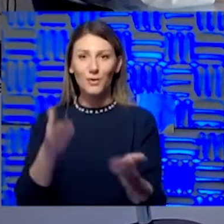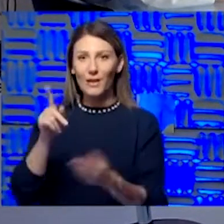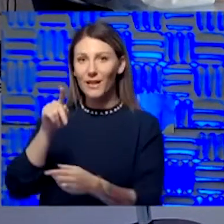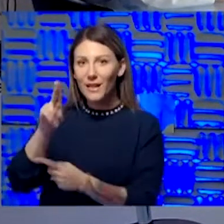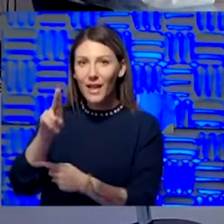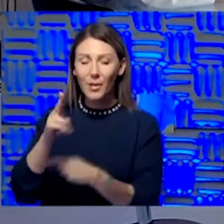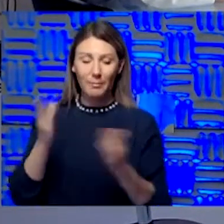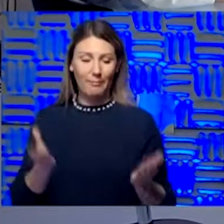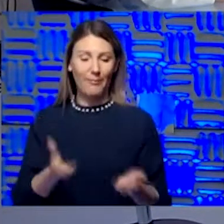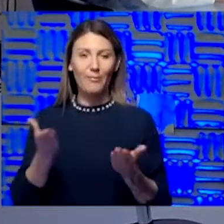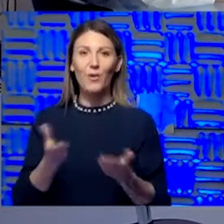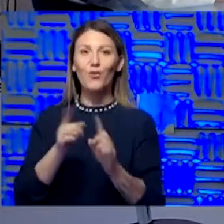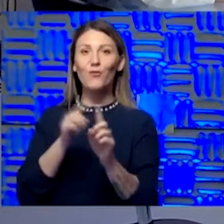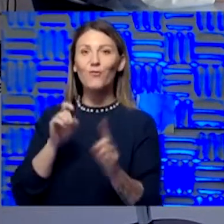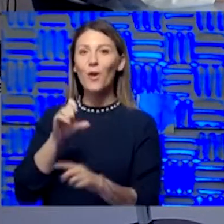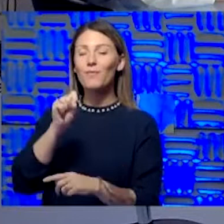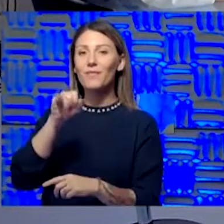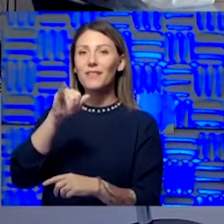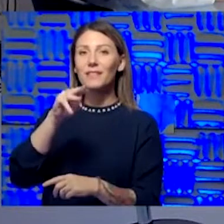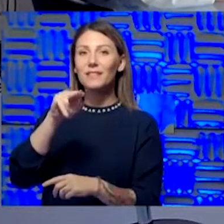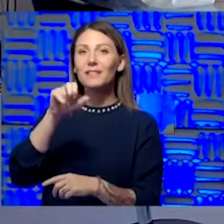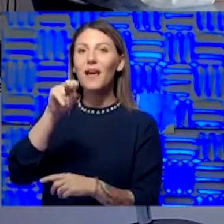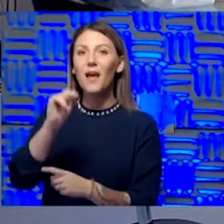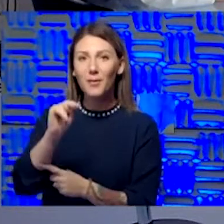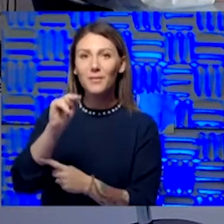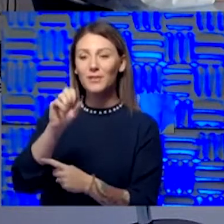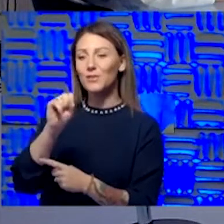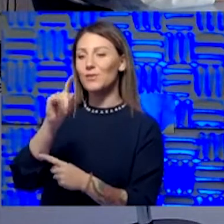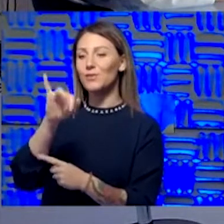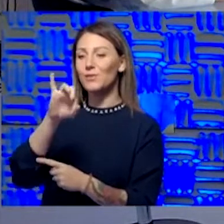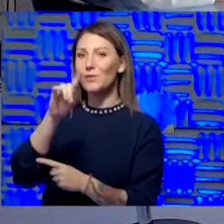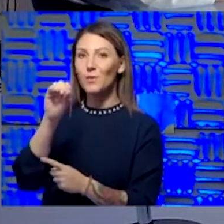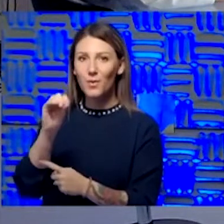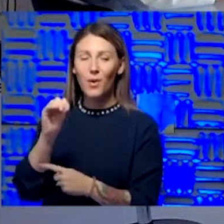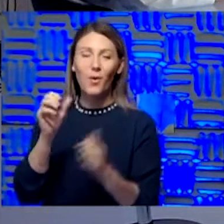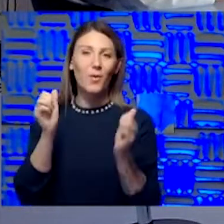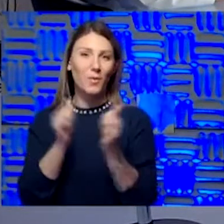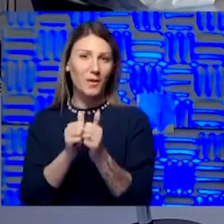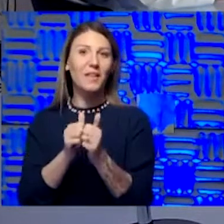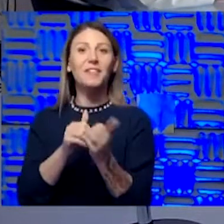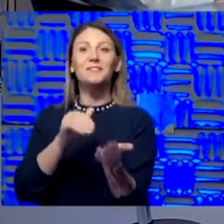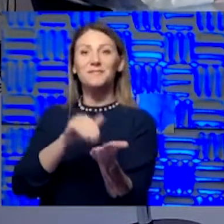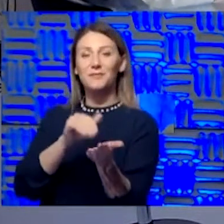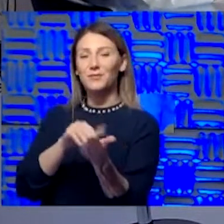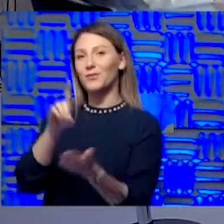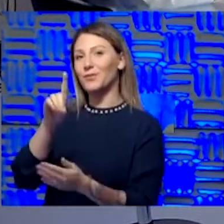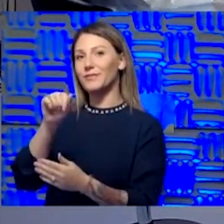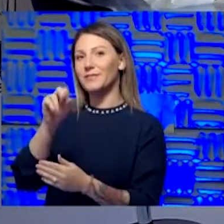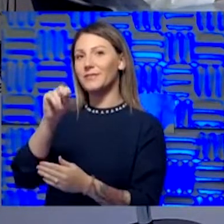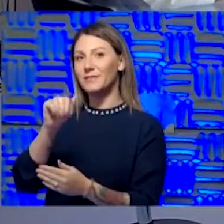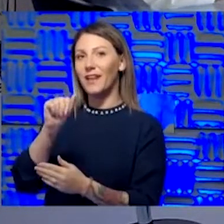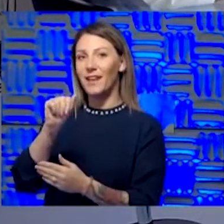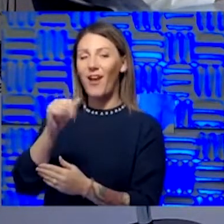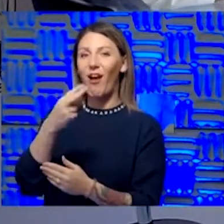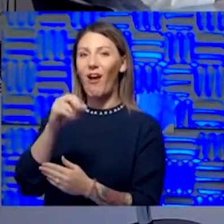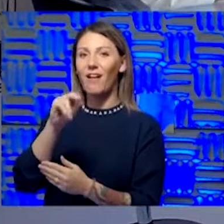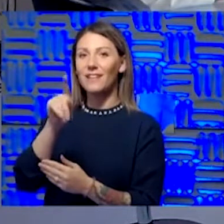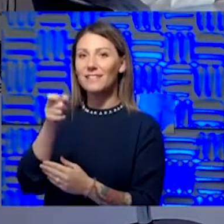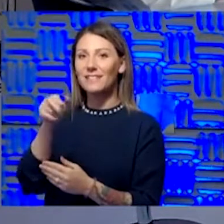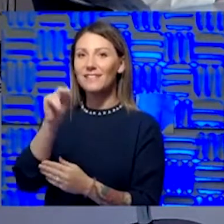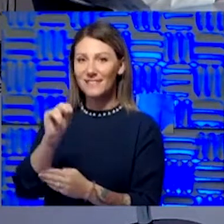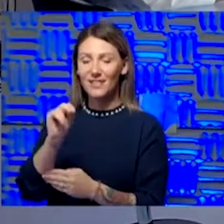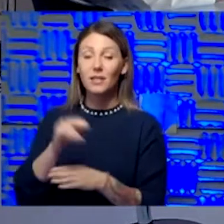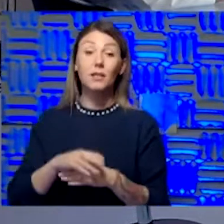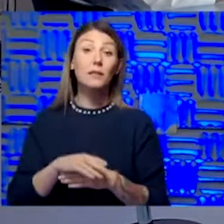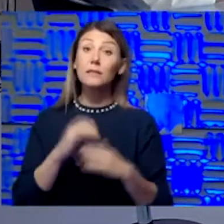Dolph Simon Studio with my friend and colleague, Dana Hawkinson, Dr. Hawkeye, as you've heard we've said by now. And we'll be joined this morning